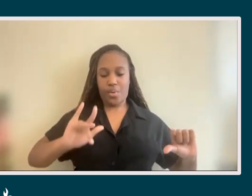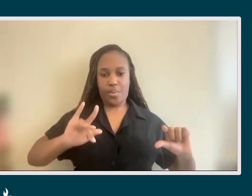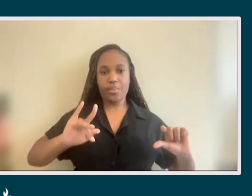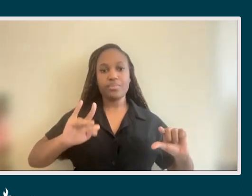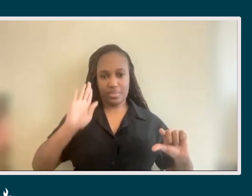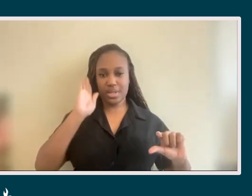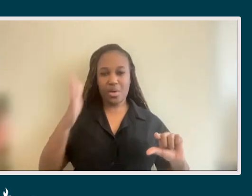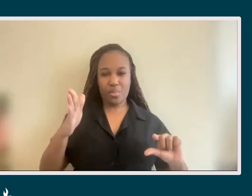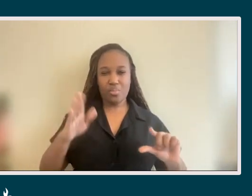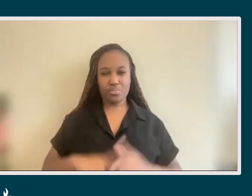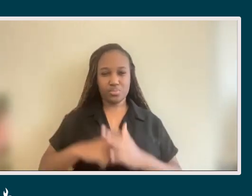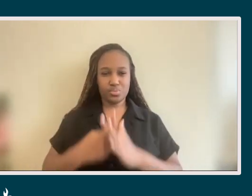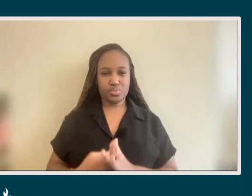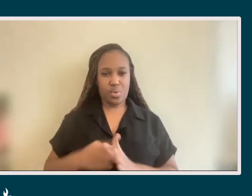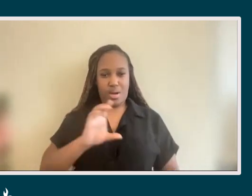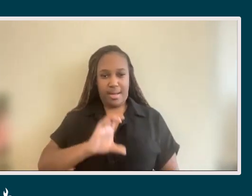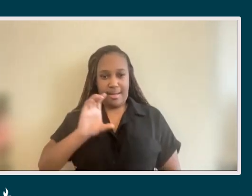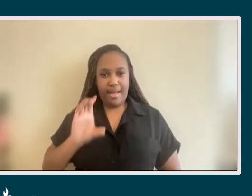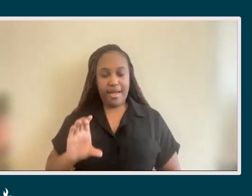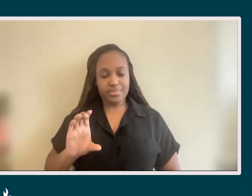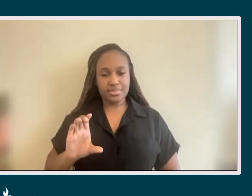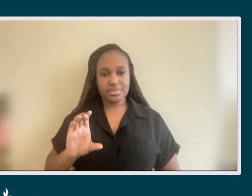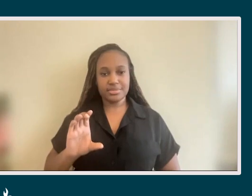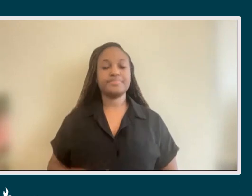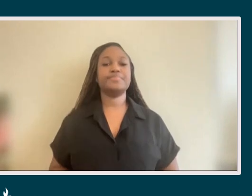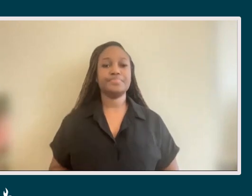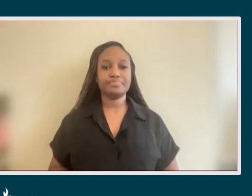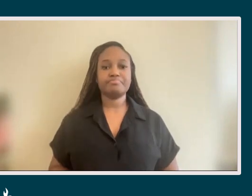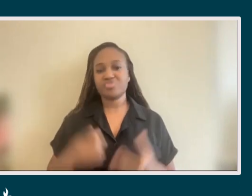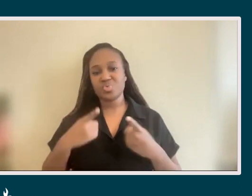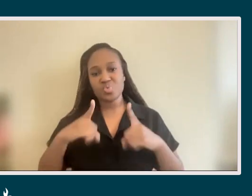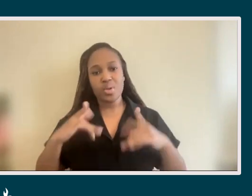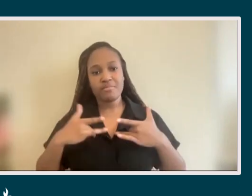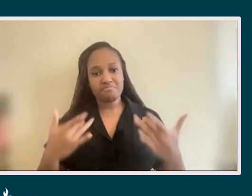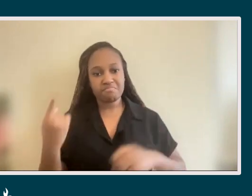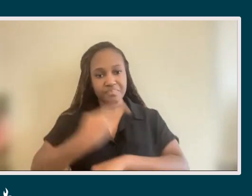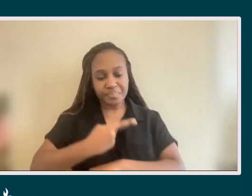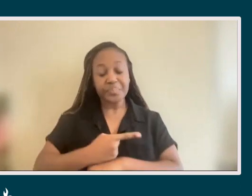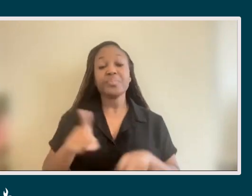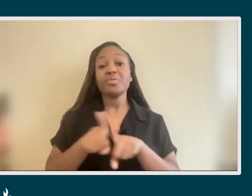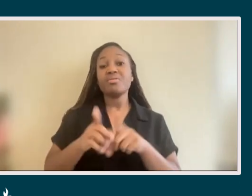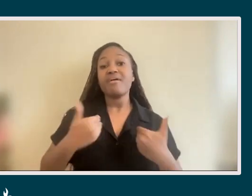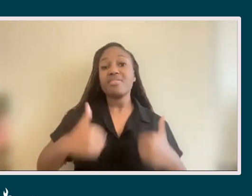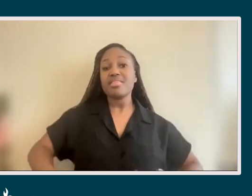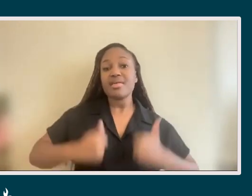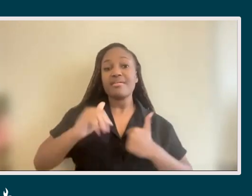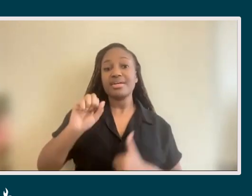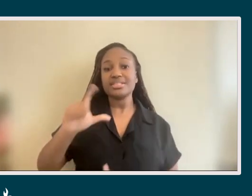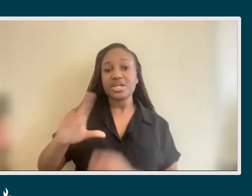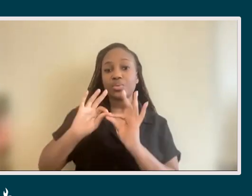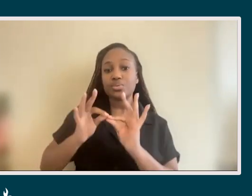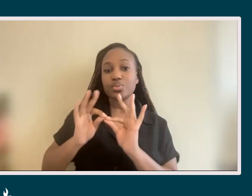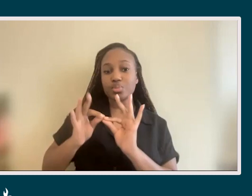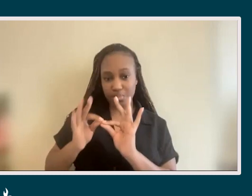provide a transcript as we're going through our session today. We also have live ASL